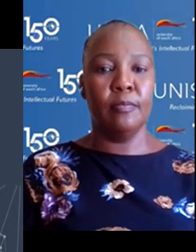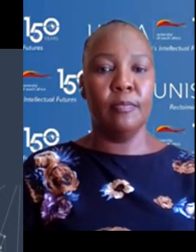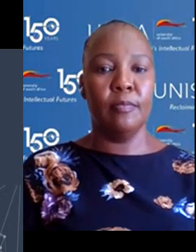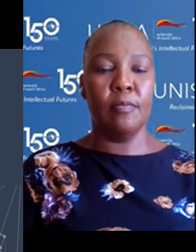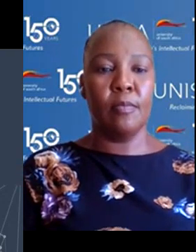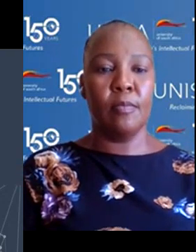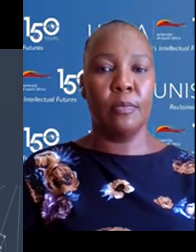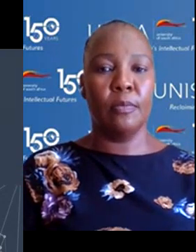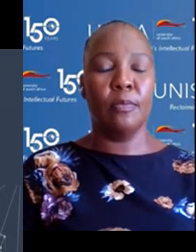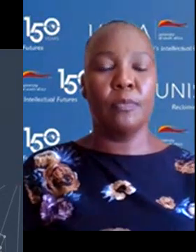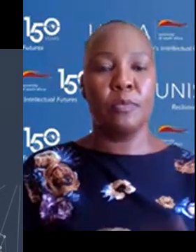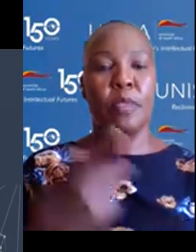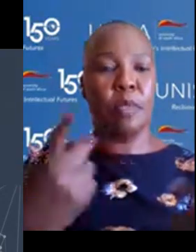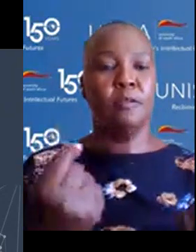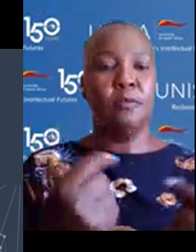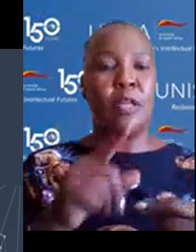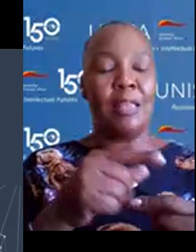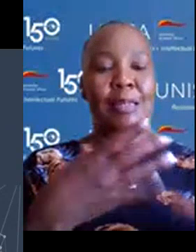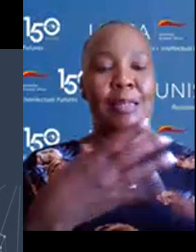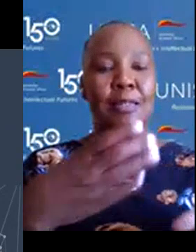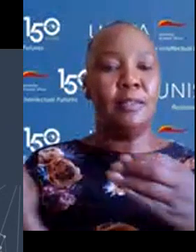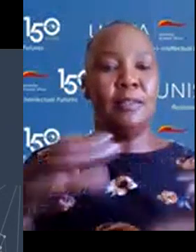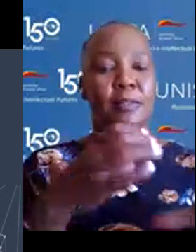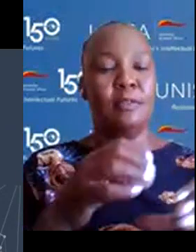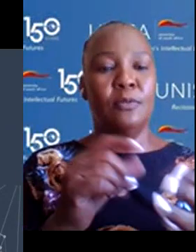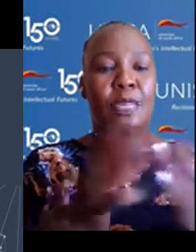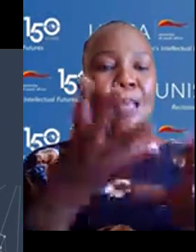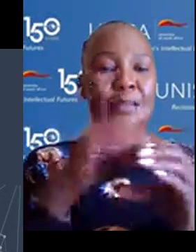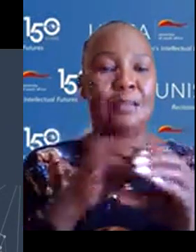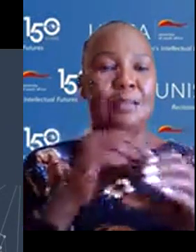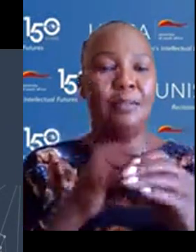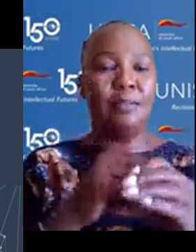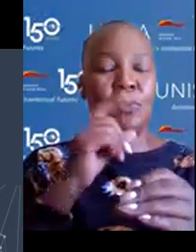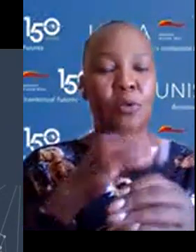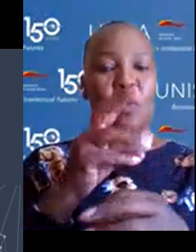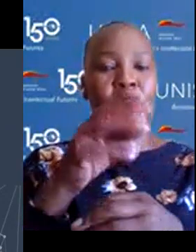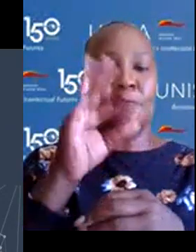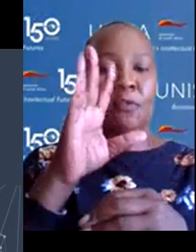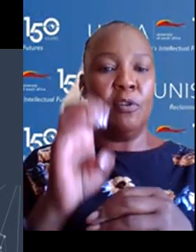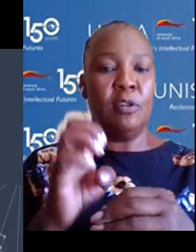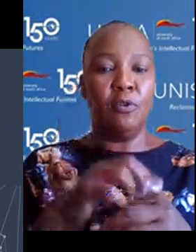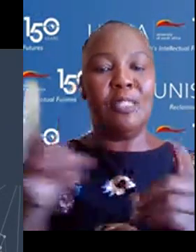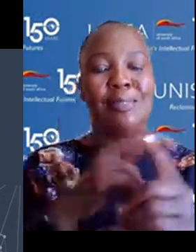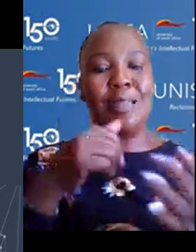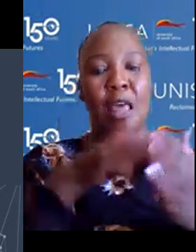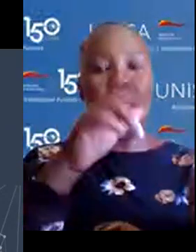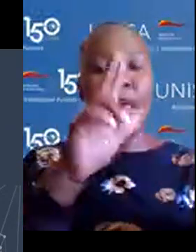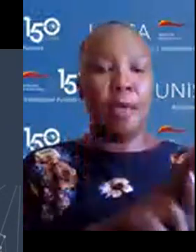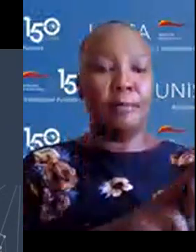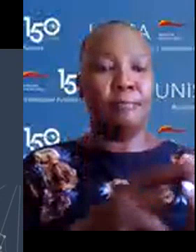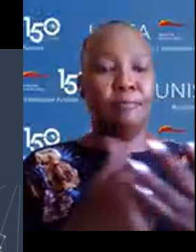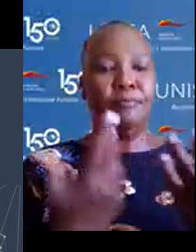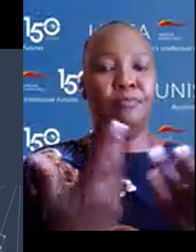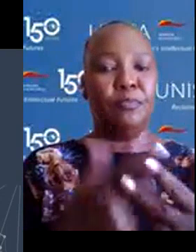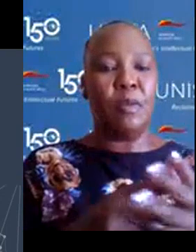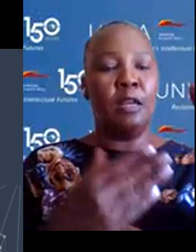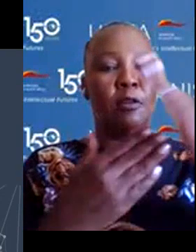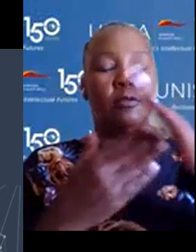So what we did now in this activity, so we signed in, we used the waffle icon that's the app launcher that's there at the top